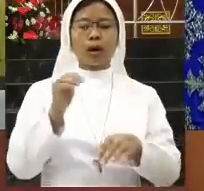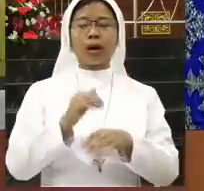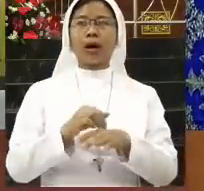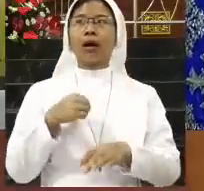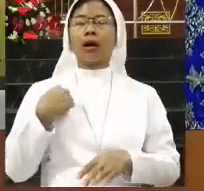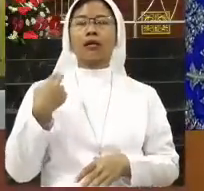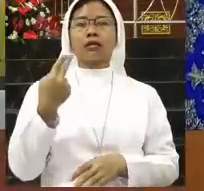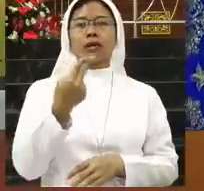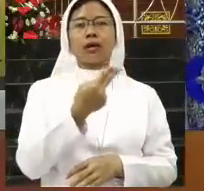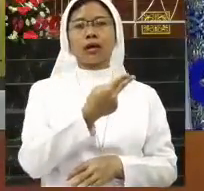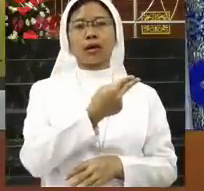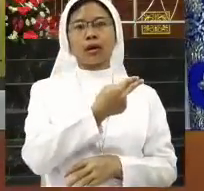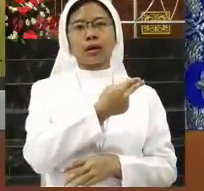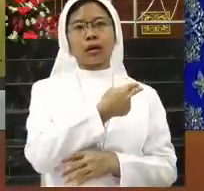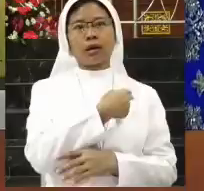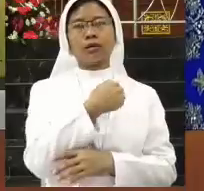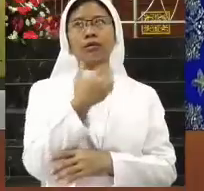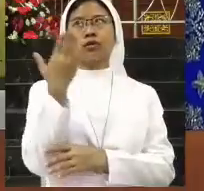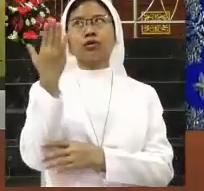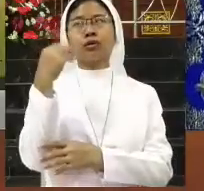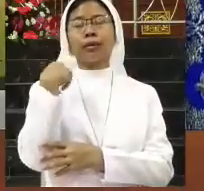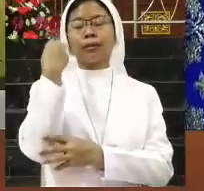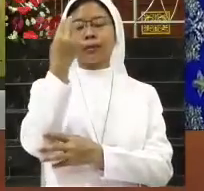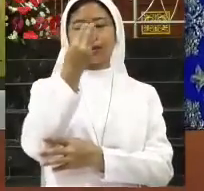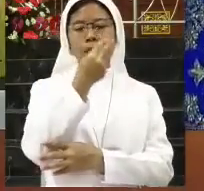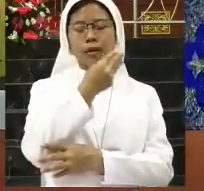Eia ergo